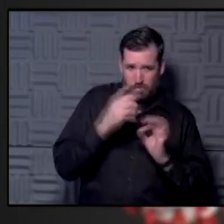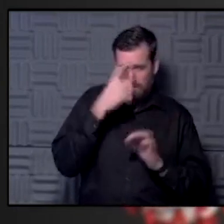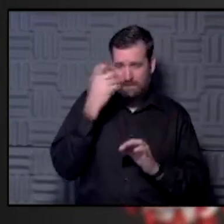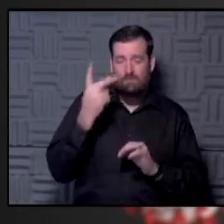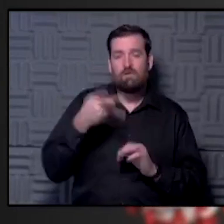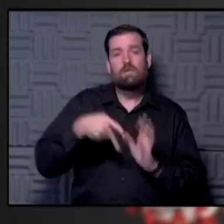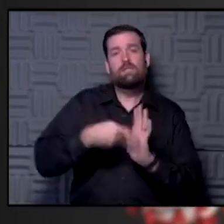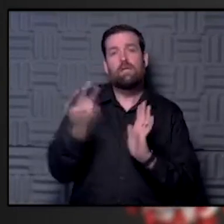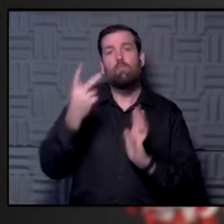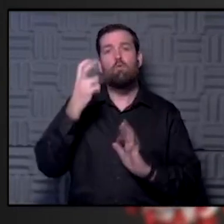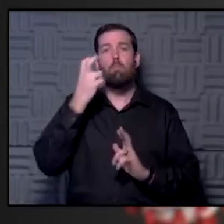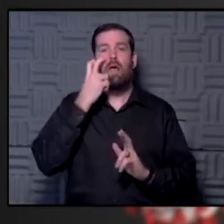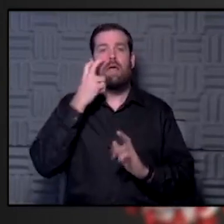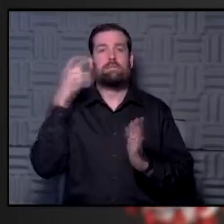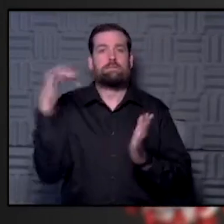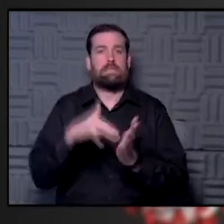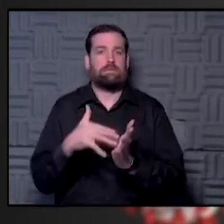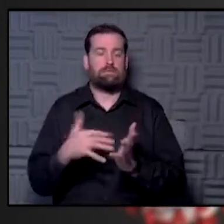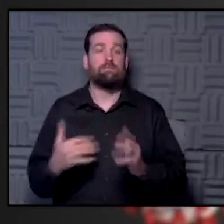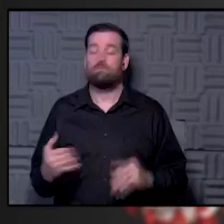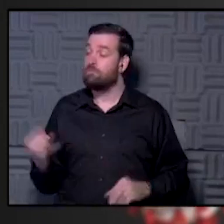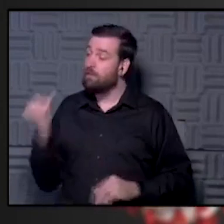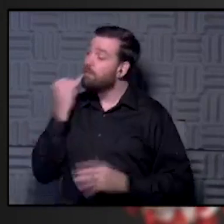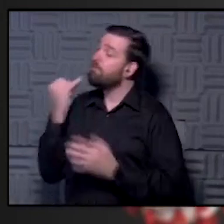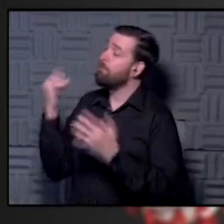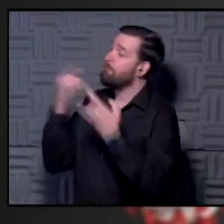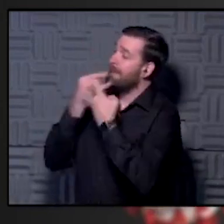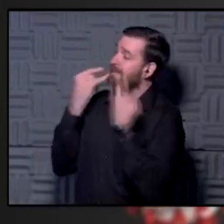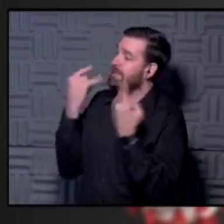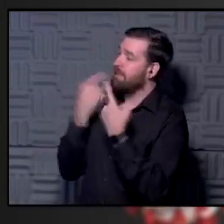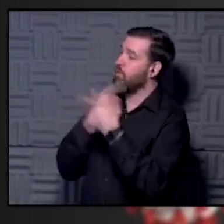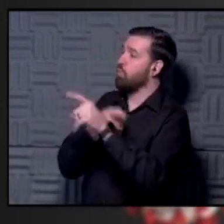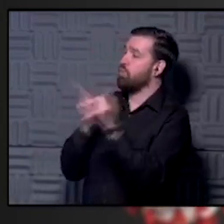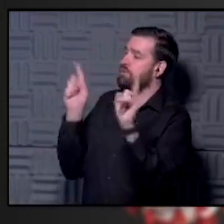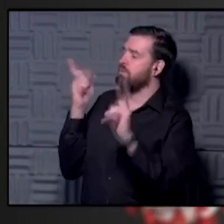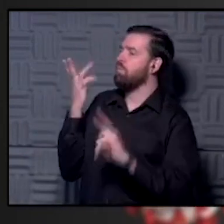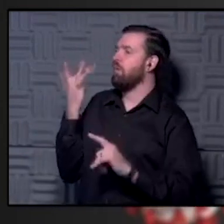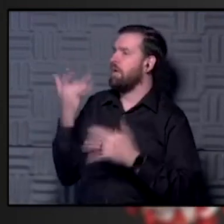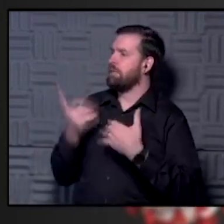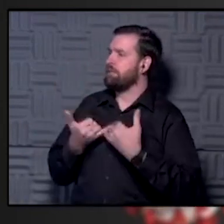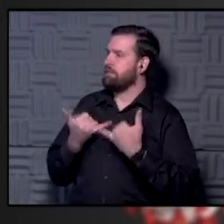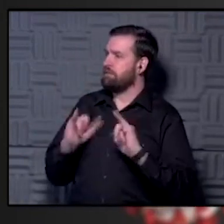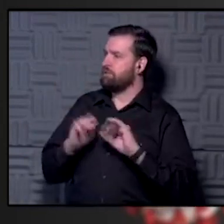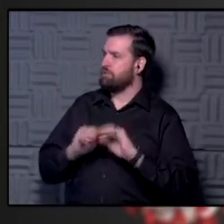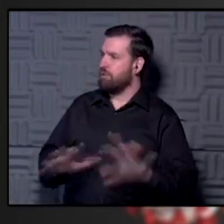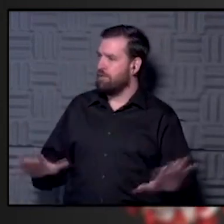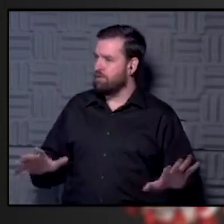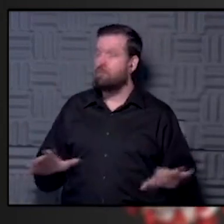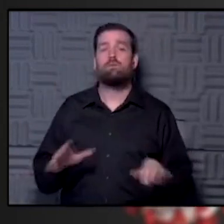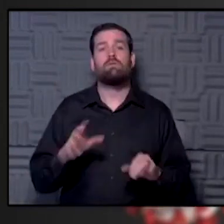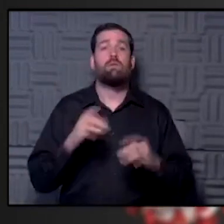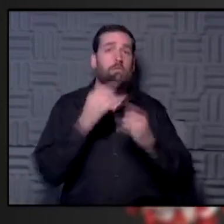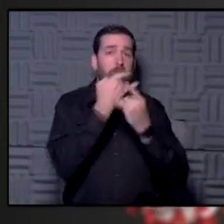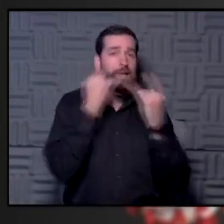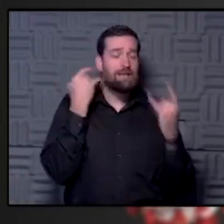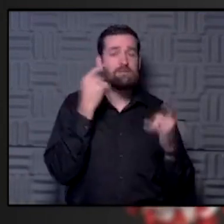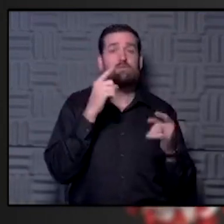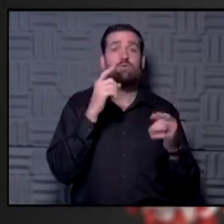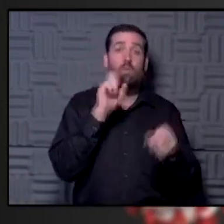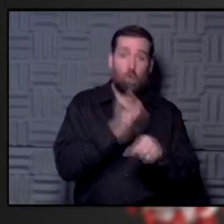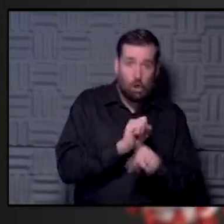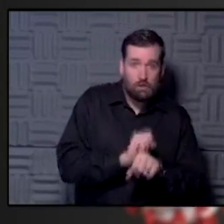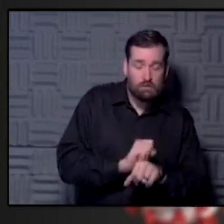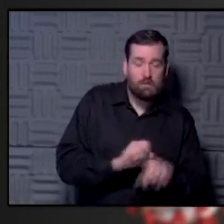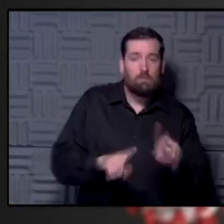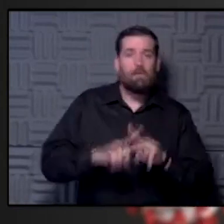first comment question, I think, is if masking works, why does the virus still spread? And the answer is the masking works, but it doesn't work if it's not on your